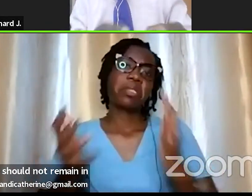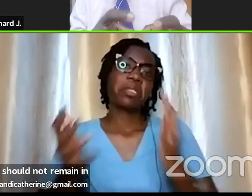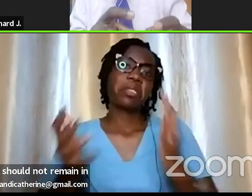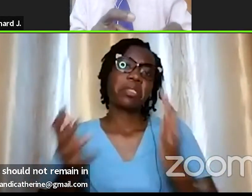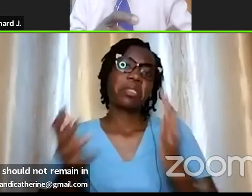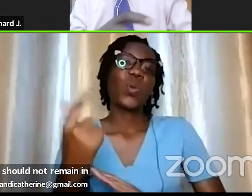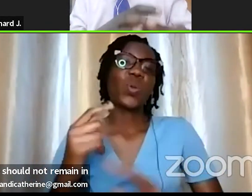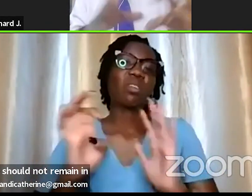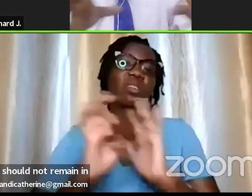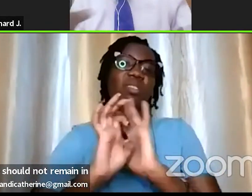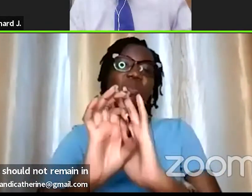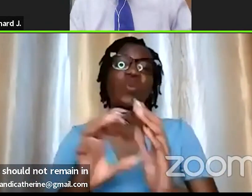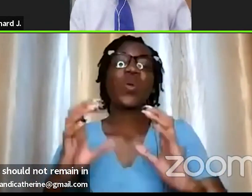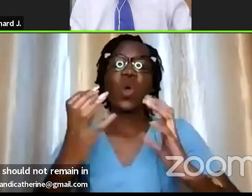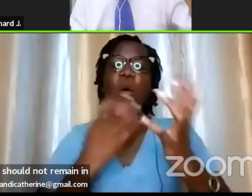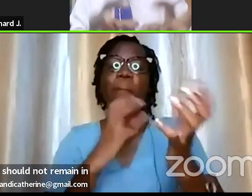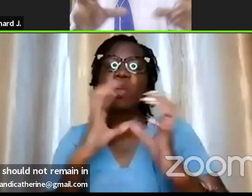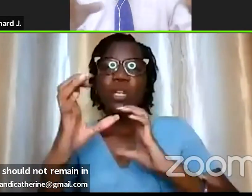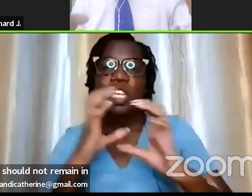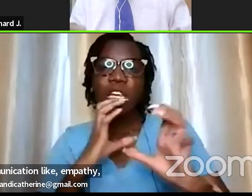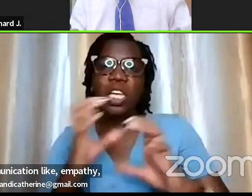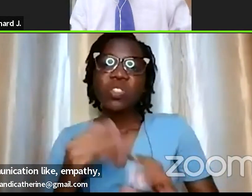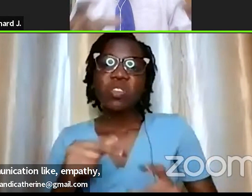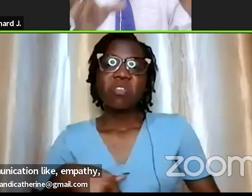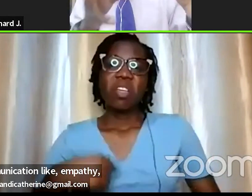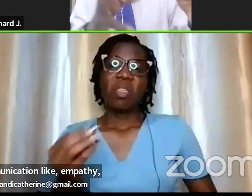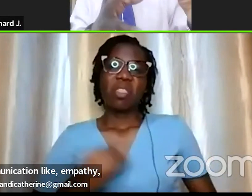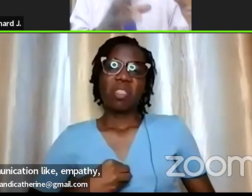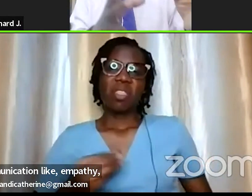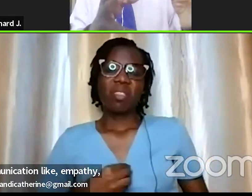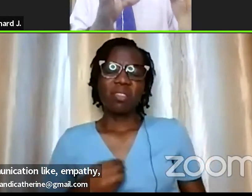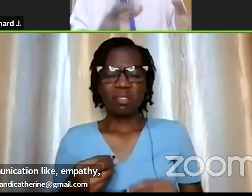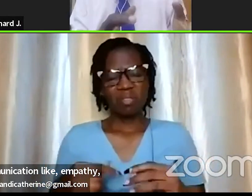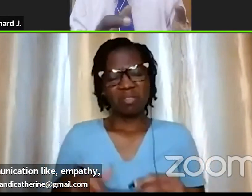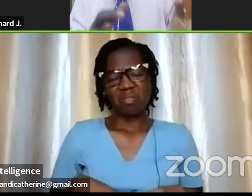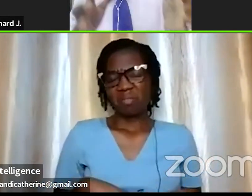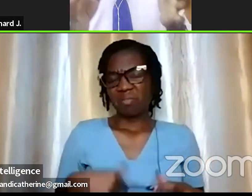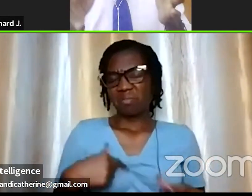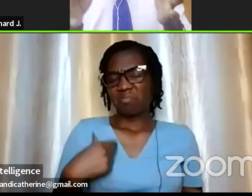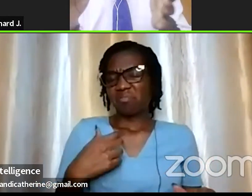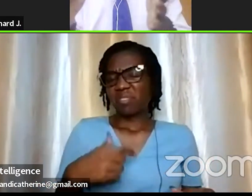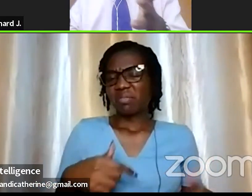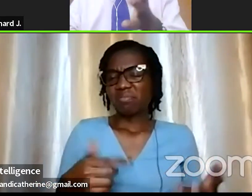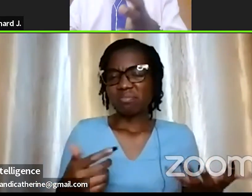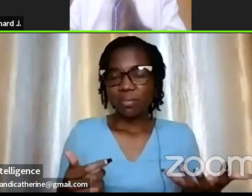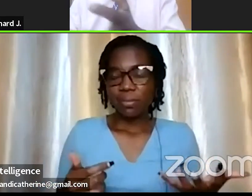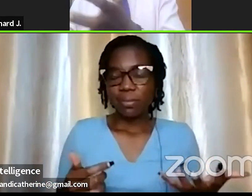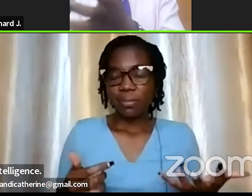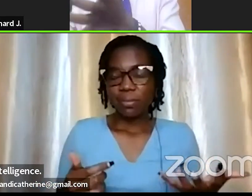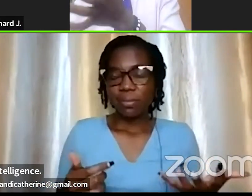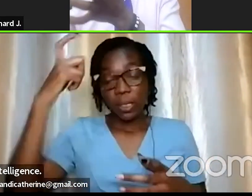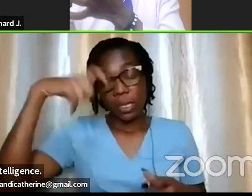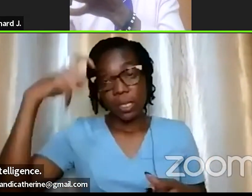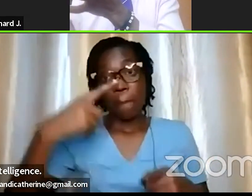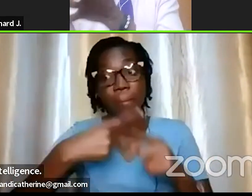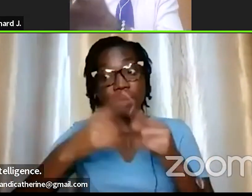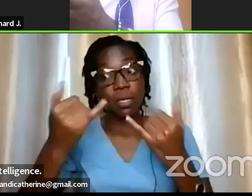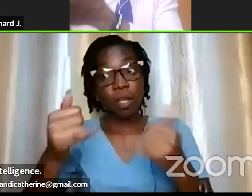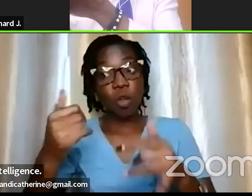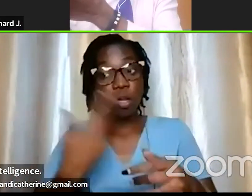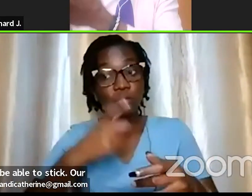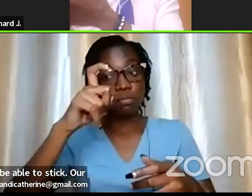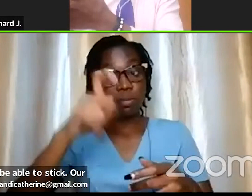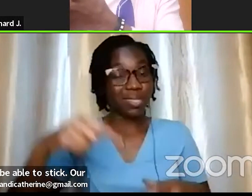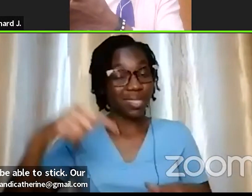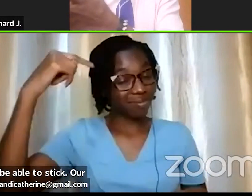communication, like empathy, like emotional intelligence. We should be able now to be able to stick our